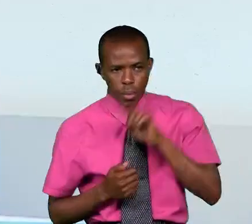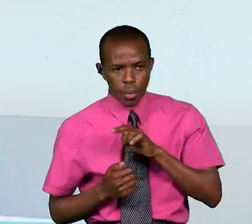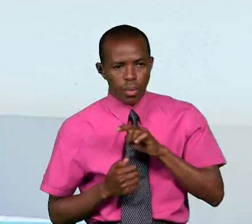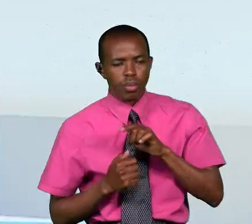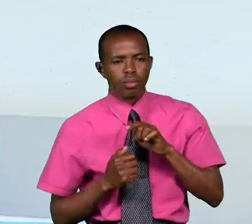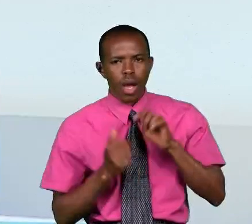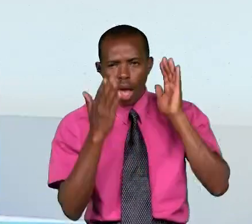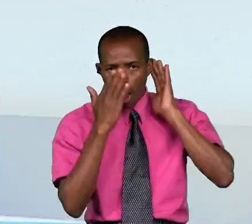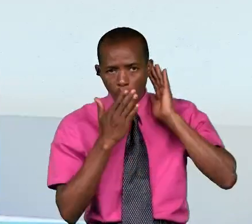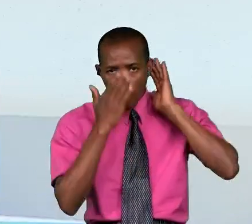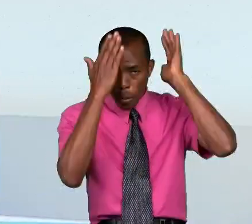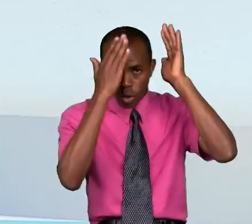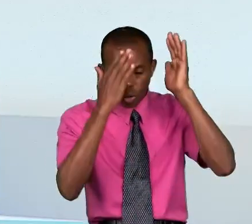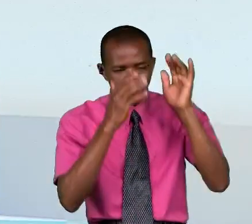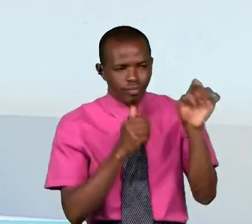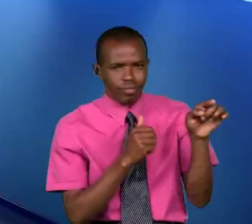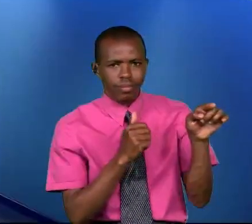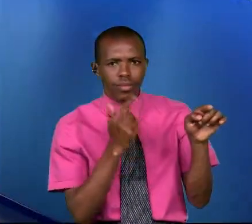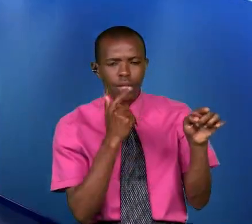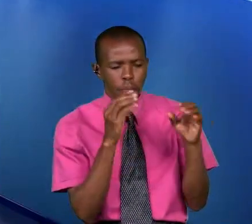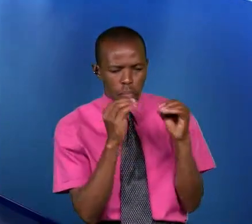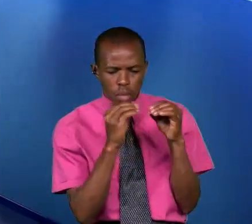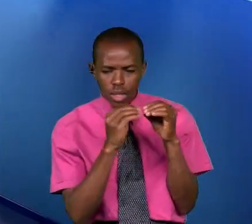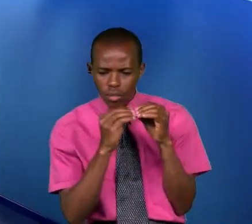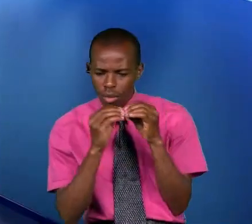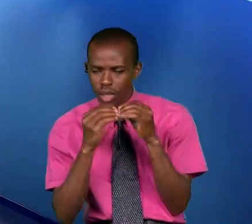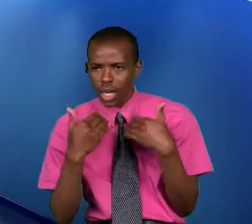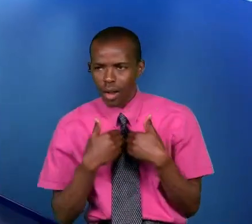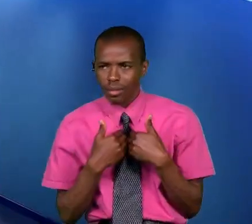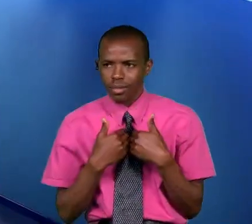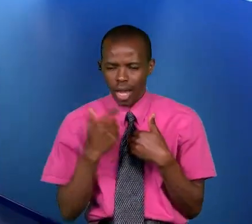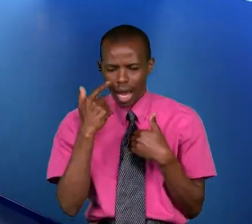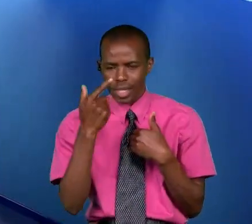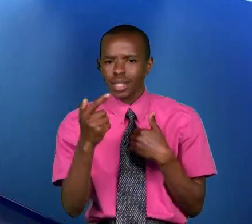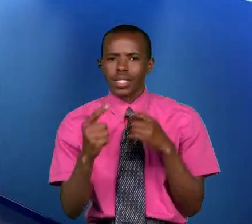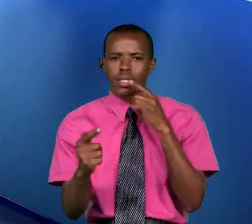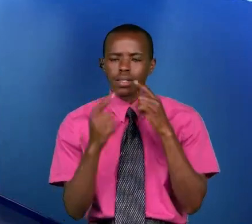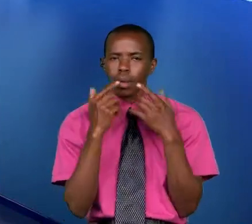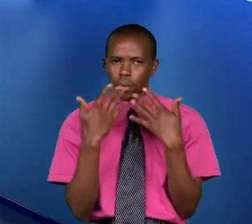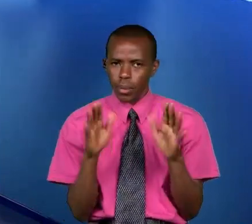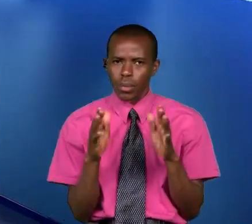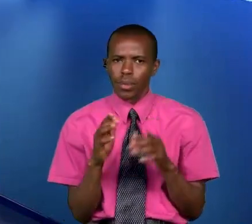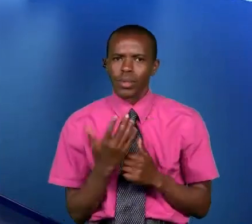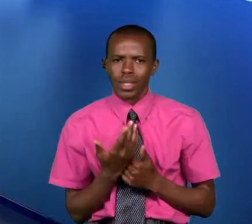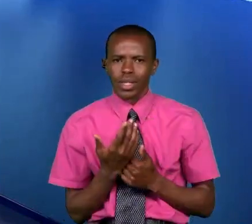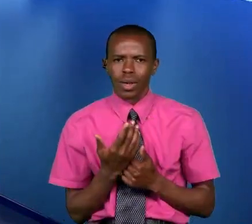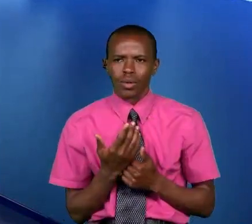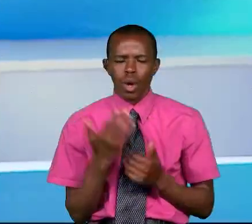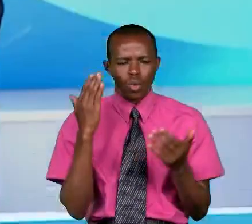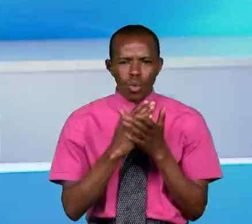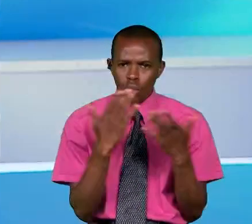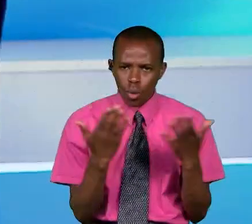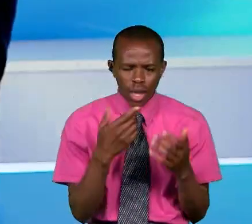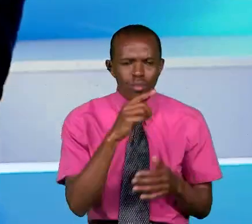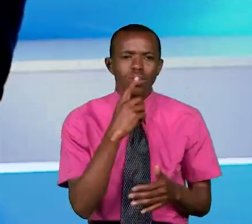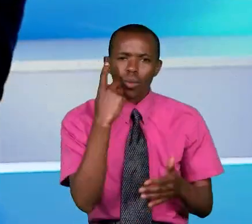Bishop Oginde from CITAM saying they've been having those meetings. Yes, I've seen him saying that. What are the two saying? What